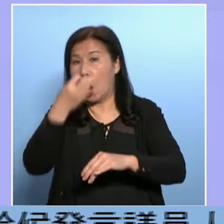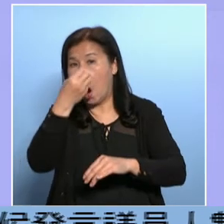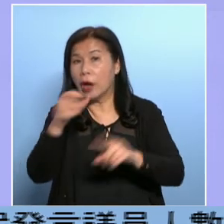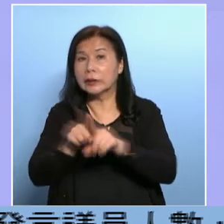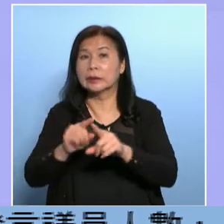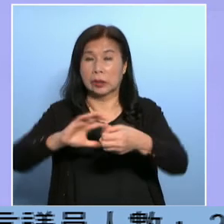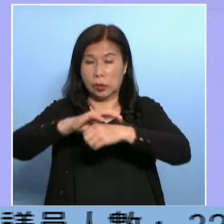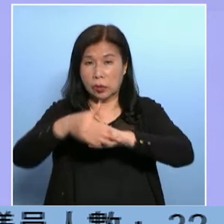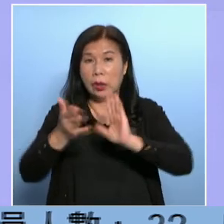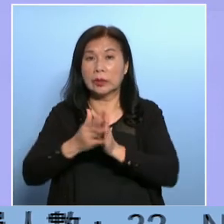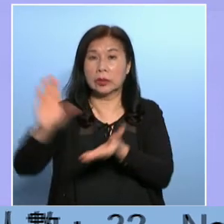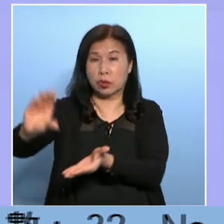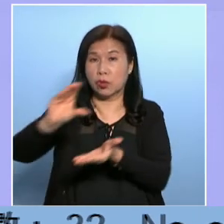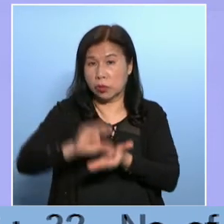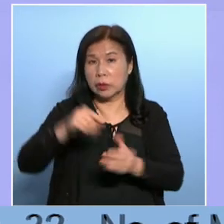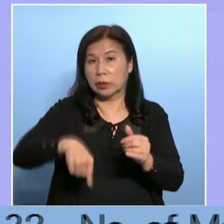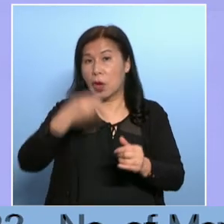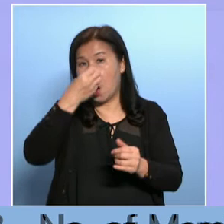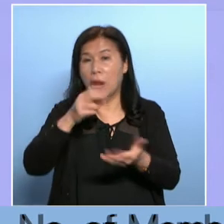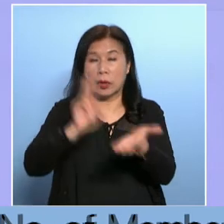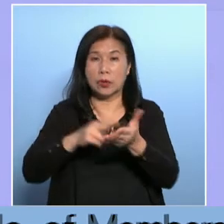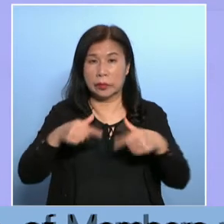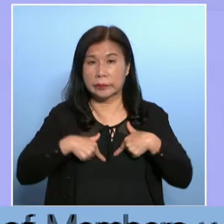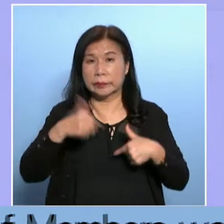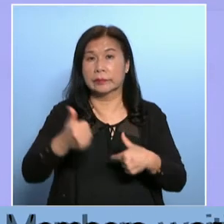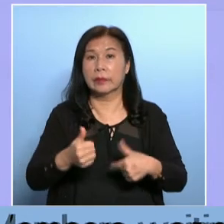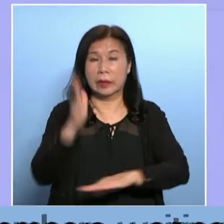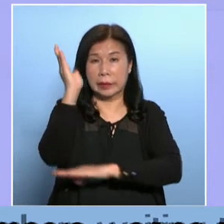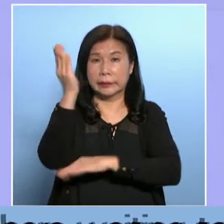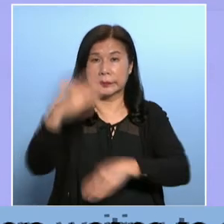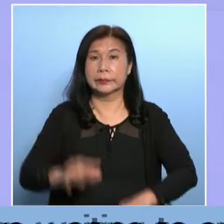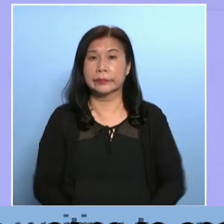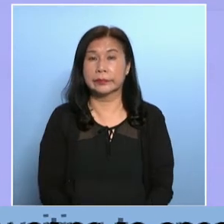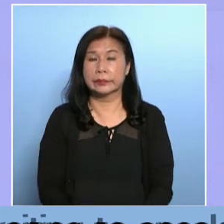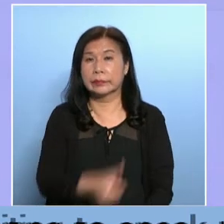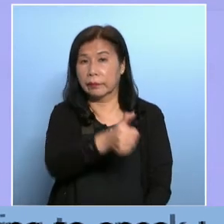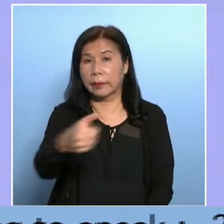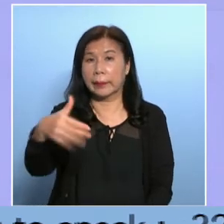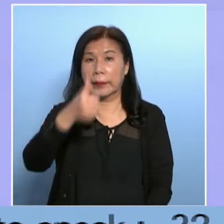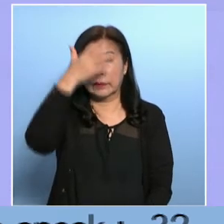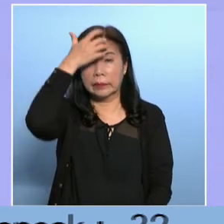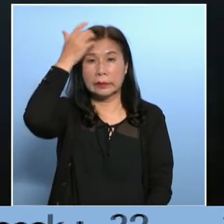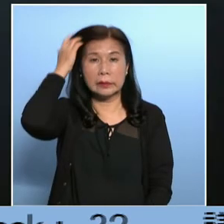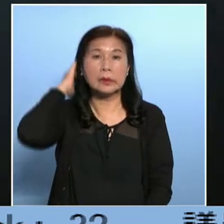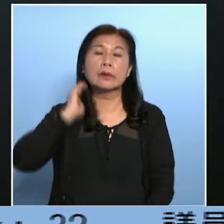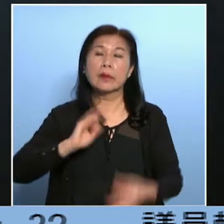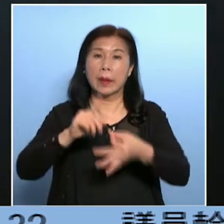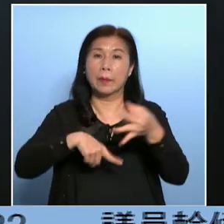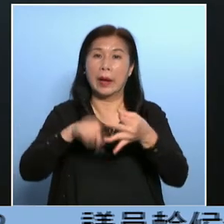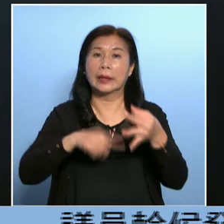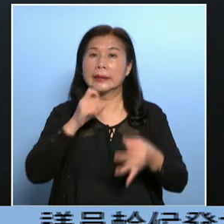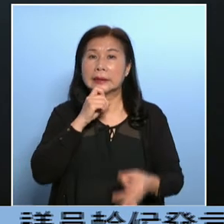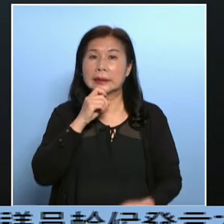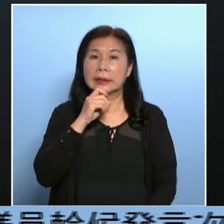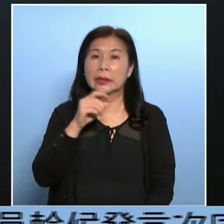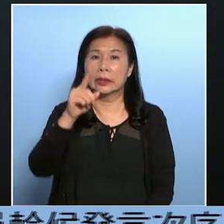and restore the Hong Kong's peoples and global investors in the Hong Kong economy. I so submit.